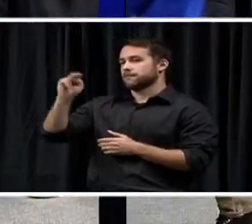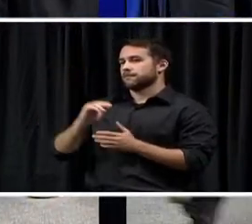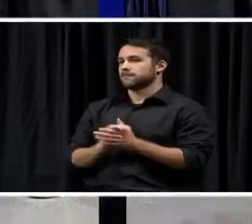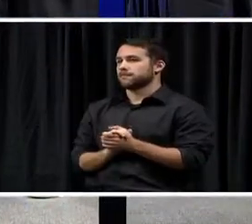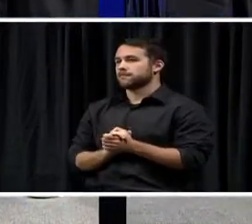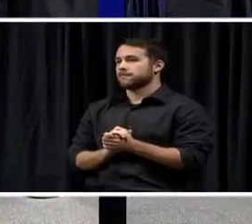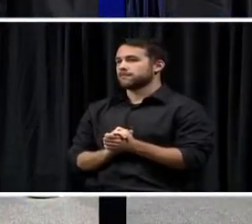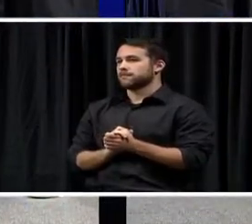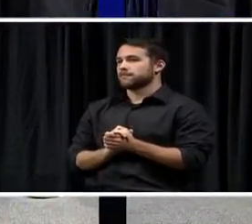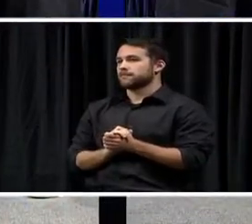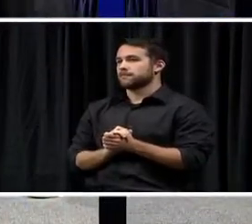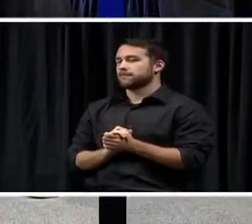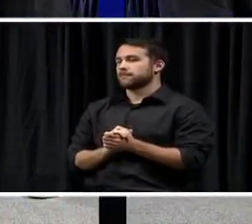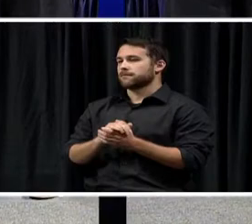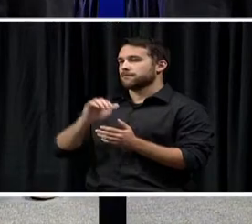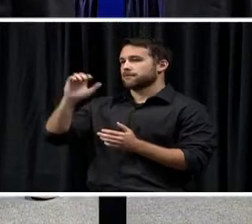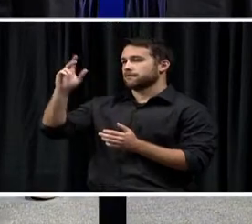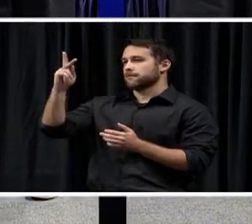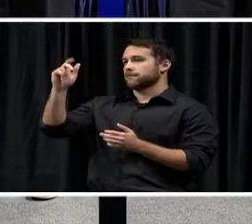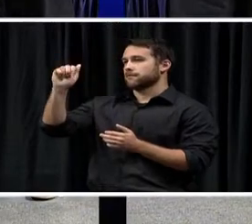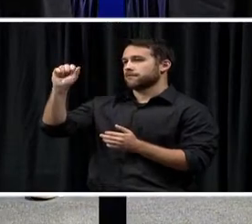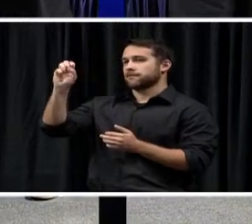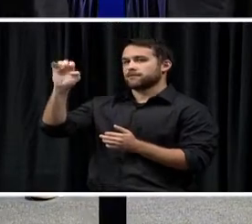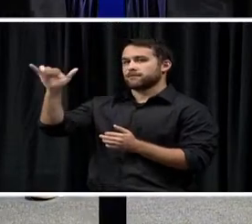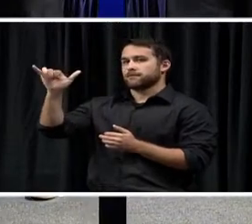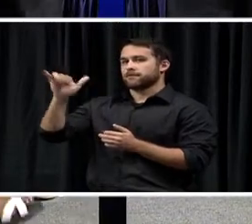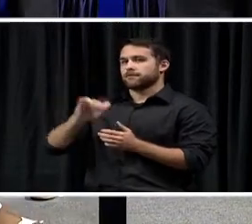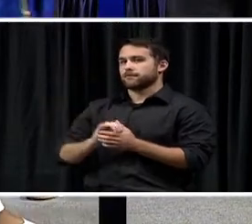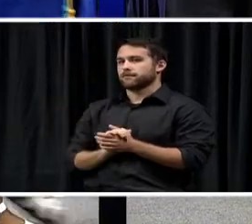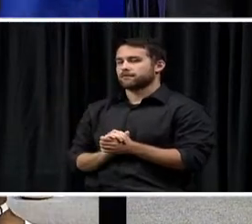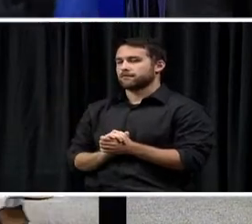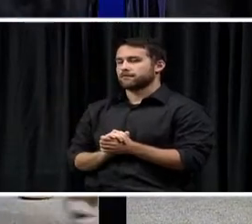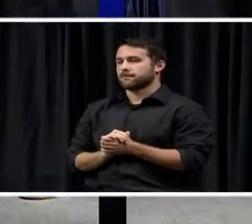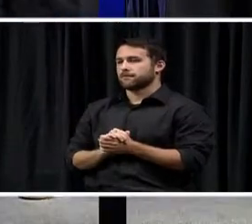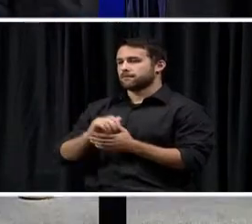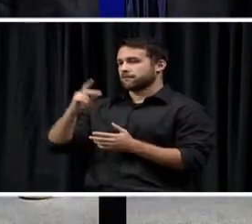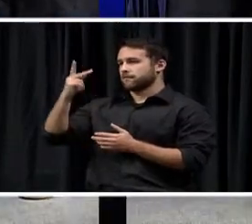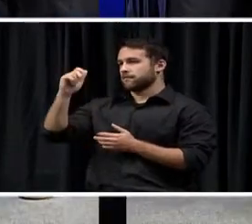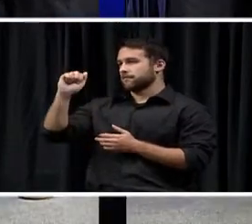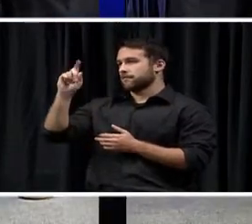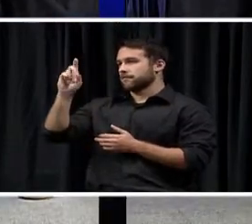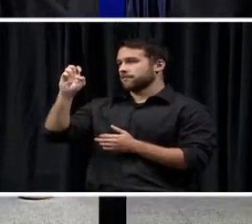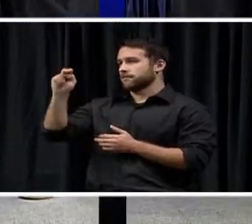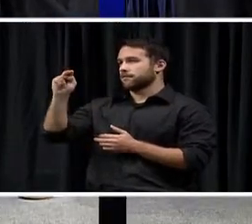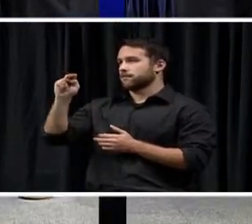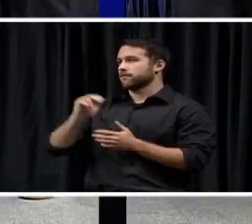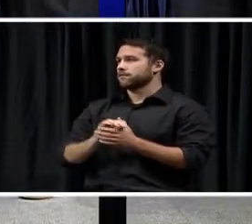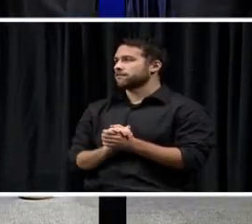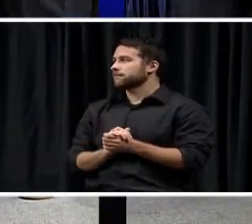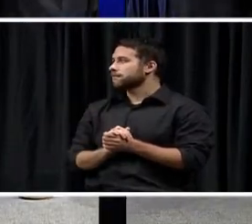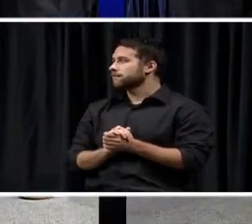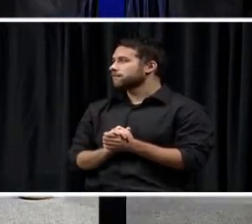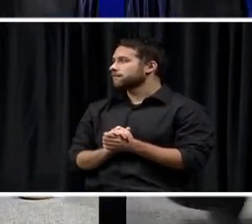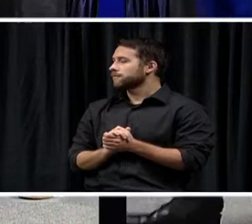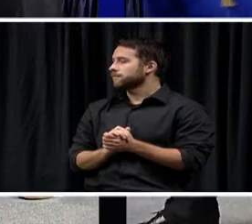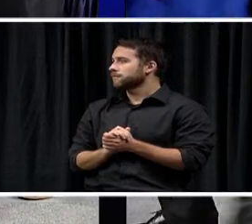Graham. Casey Morgan Griffith. Caden Elijah Green.